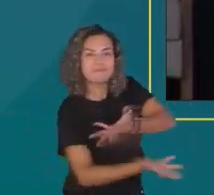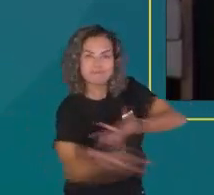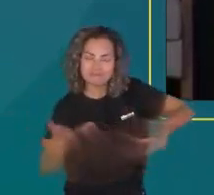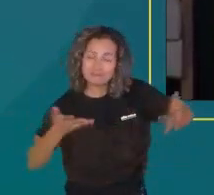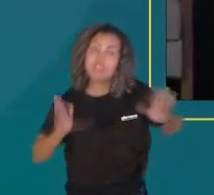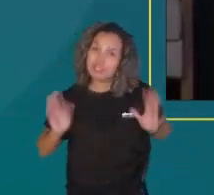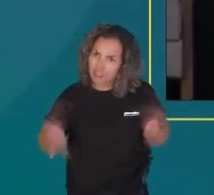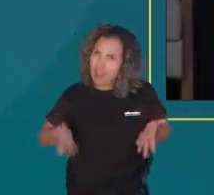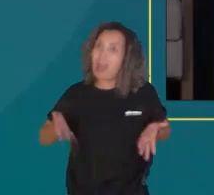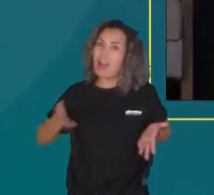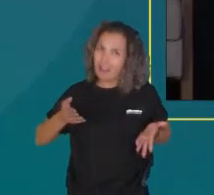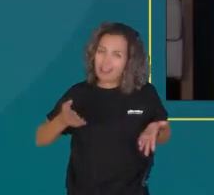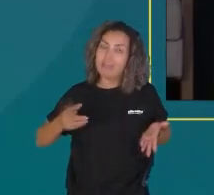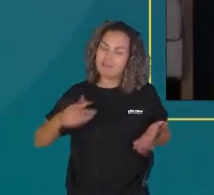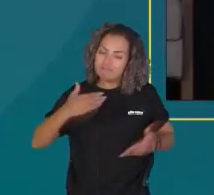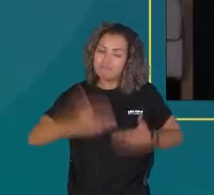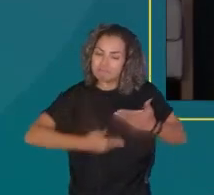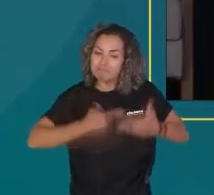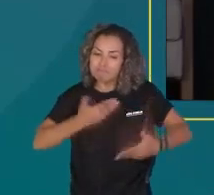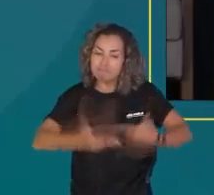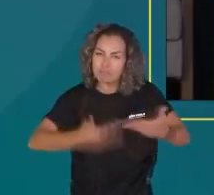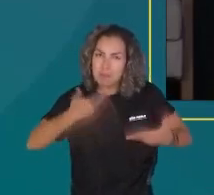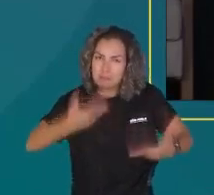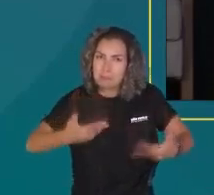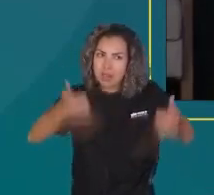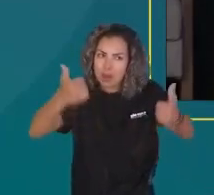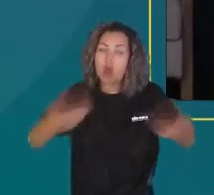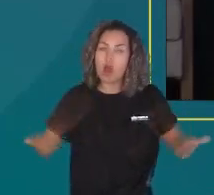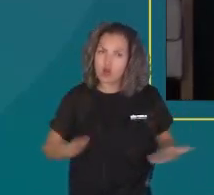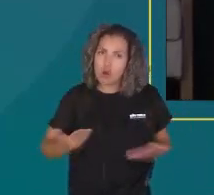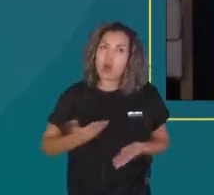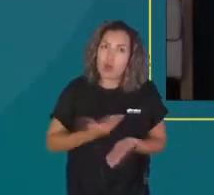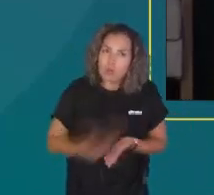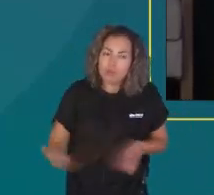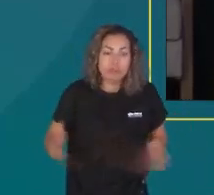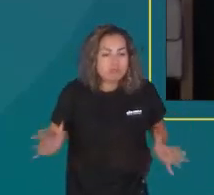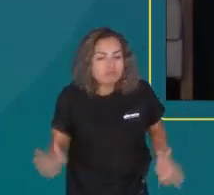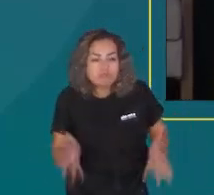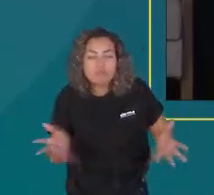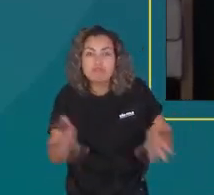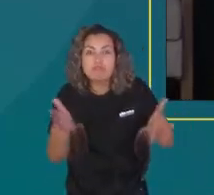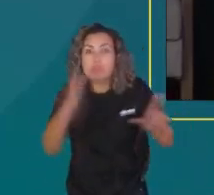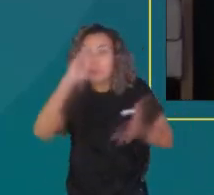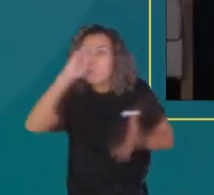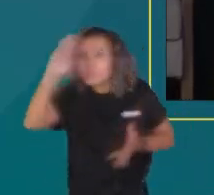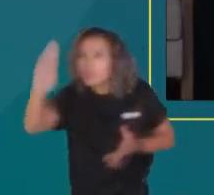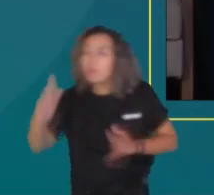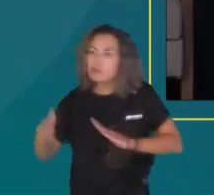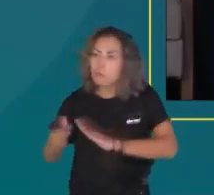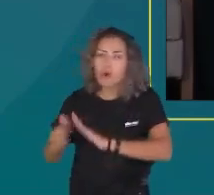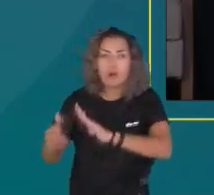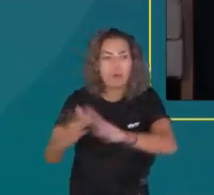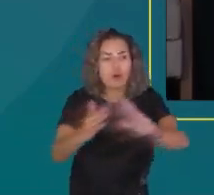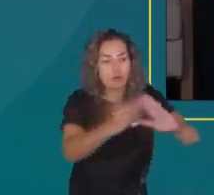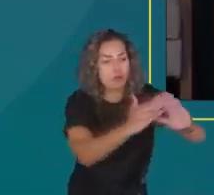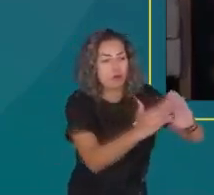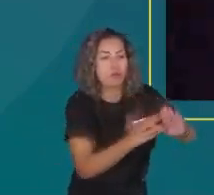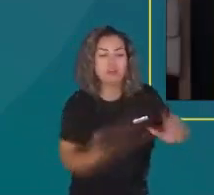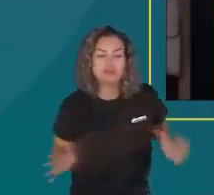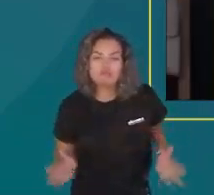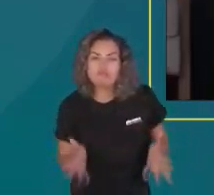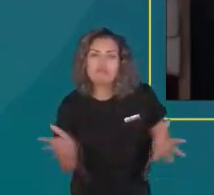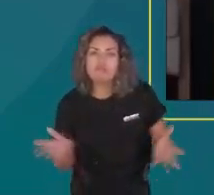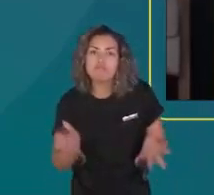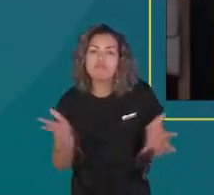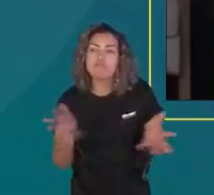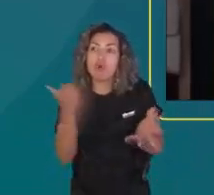a housing initiative to allow more density within the kind of the single family footprint. And we're really hoping in the next